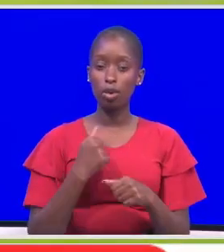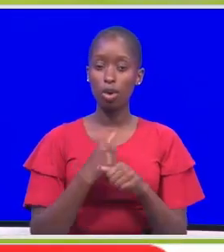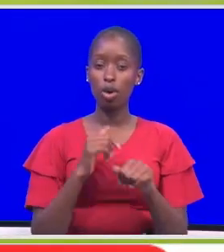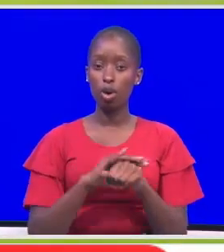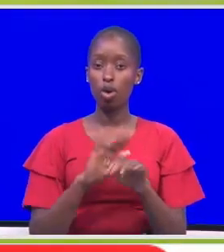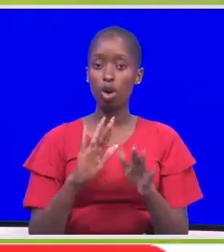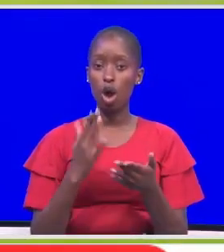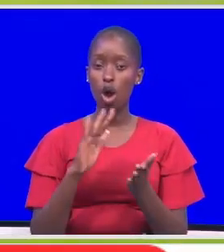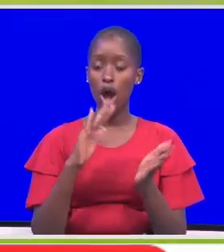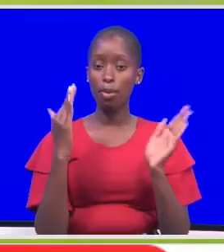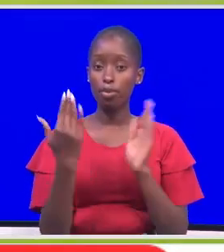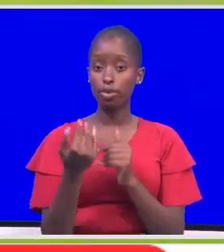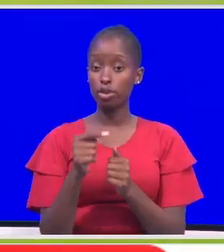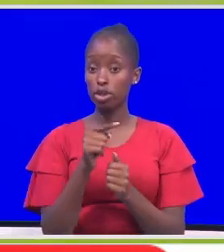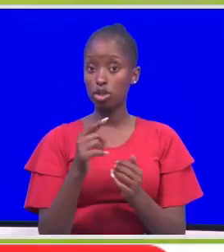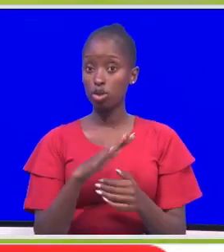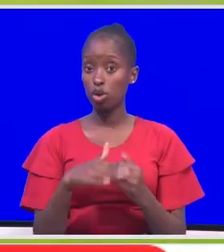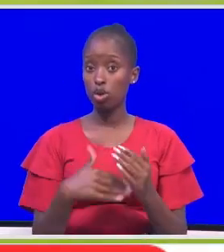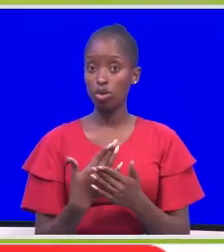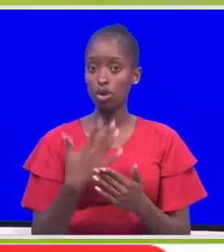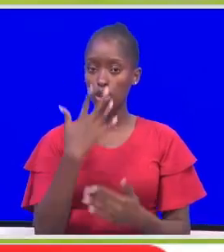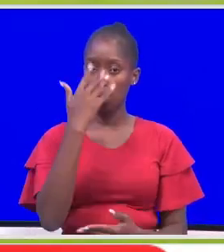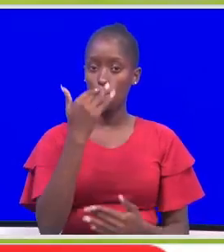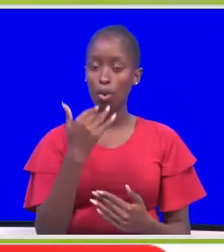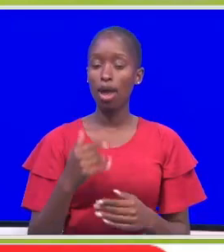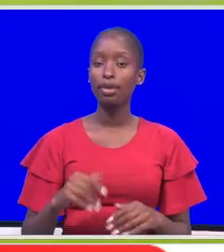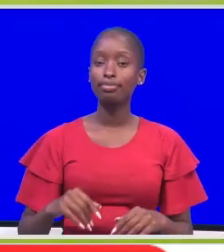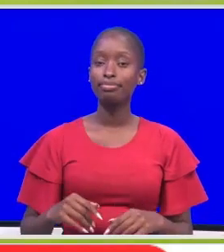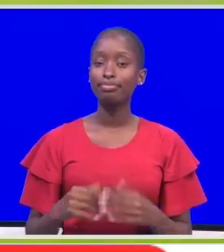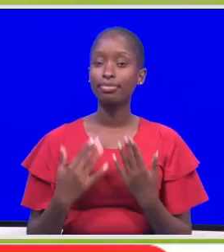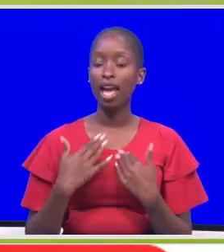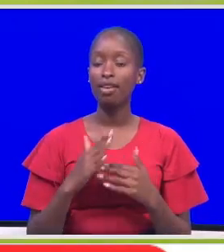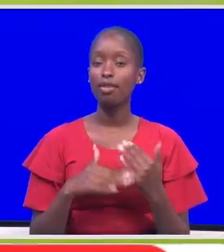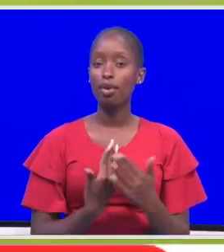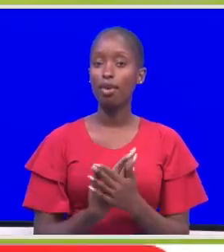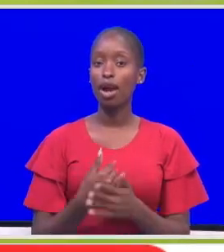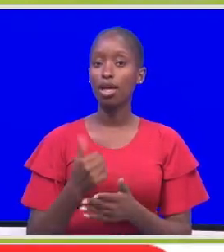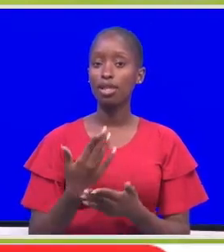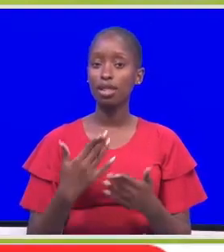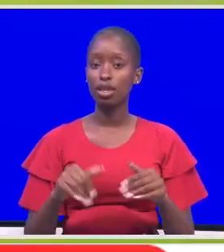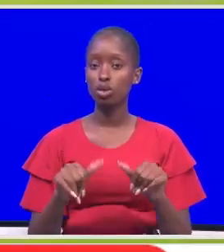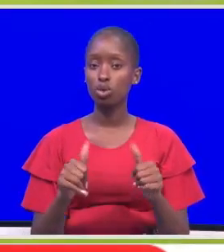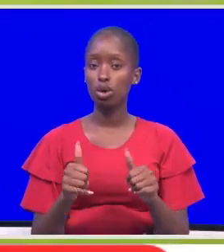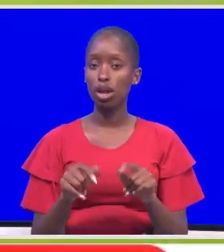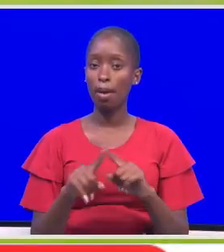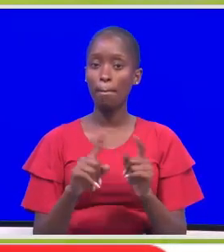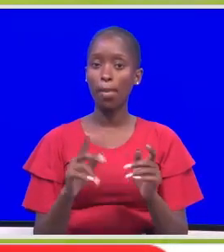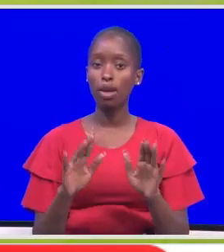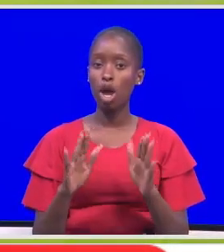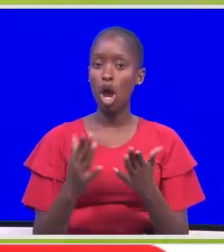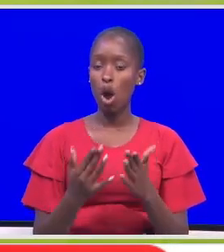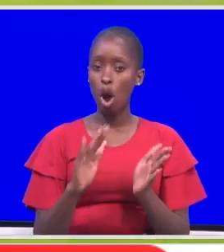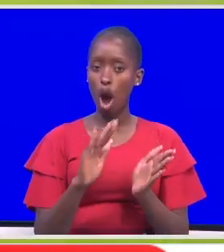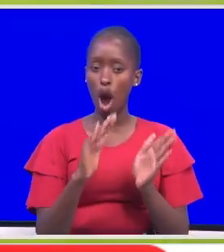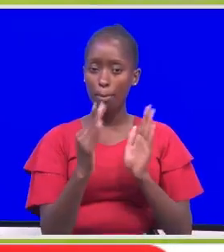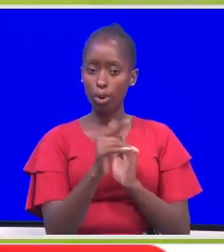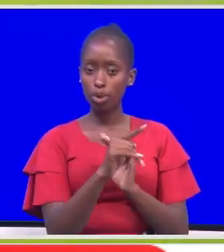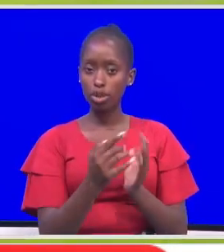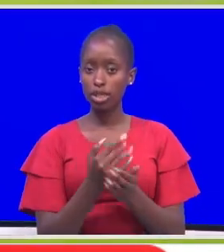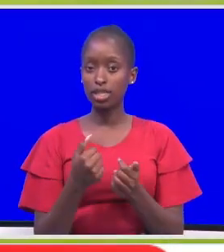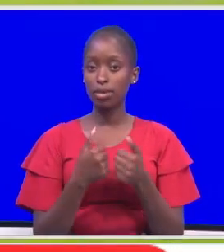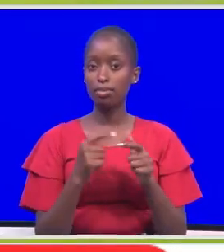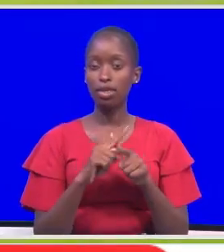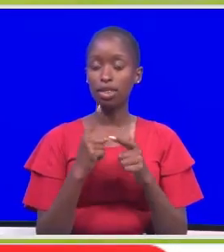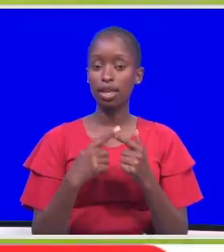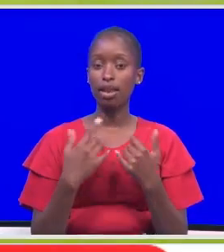because my driver is okay for now, but my approach shot, it is where my problem is, but I've been